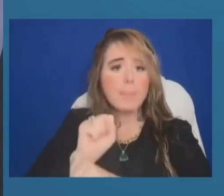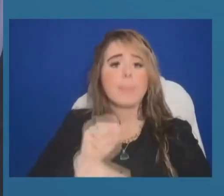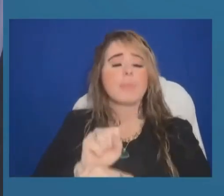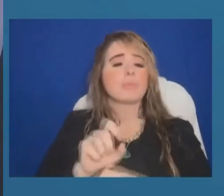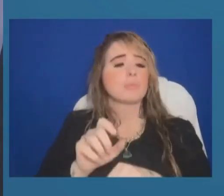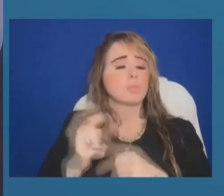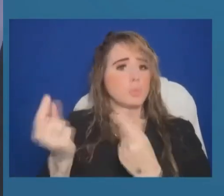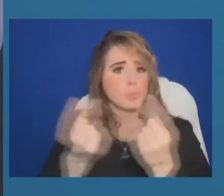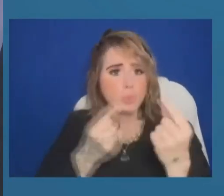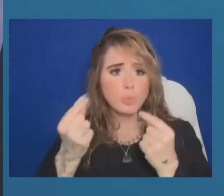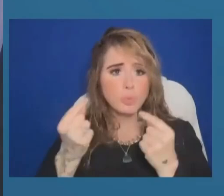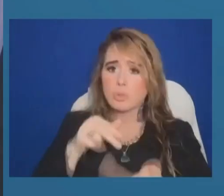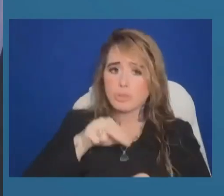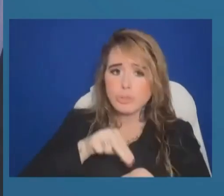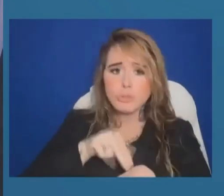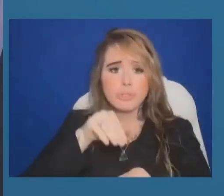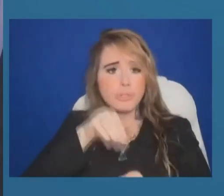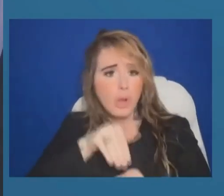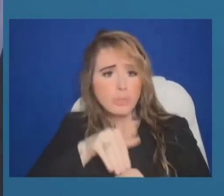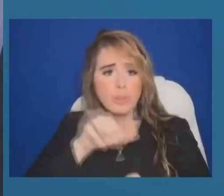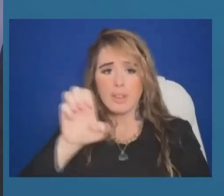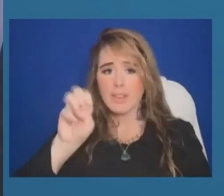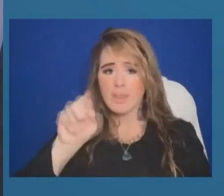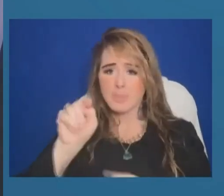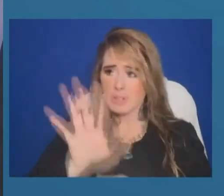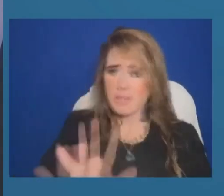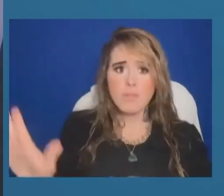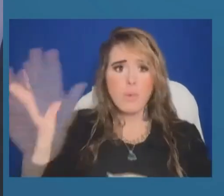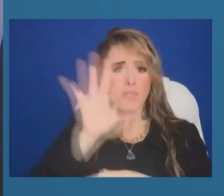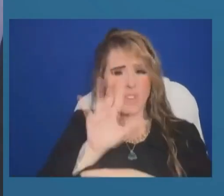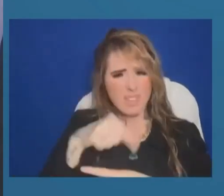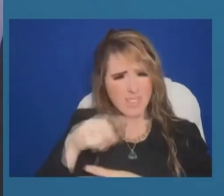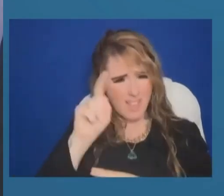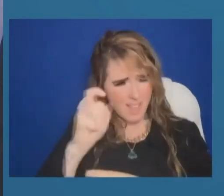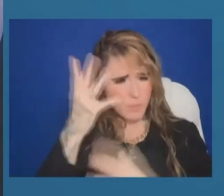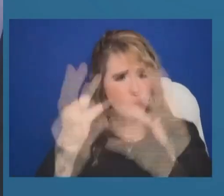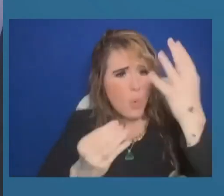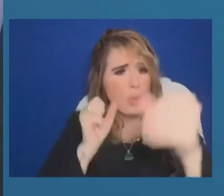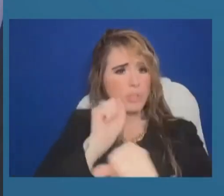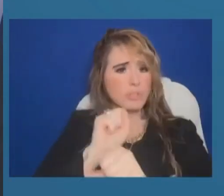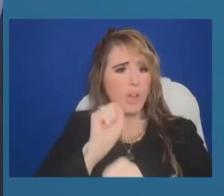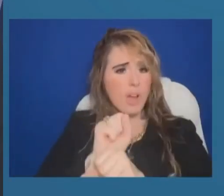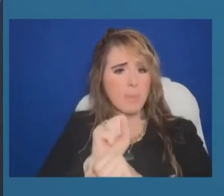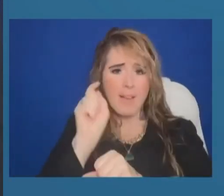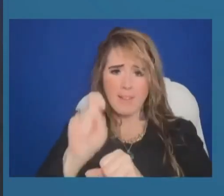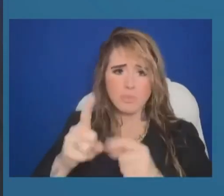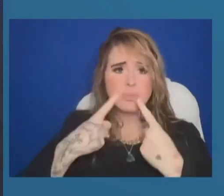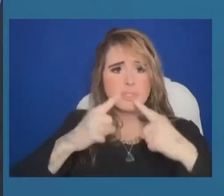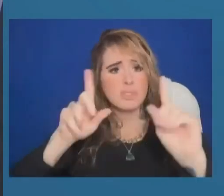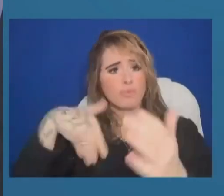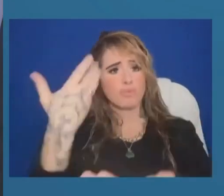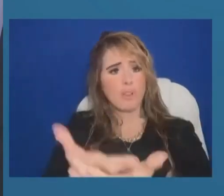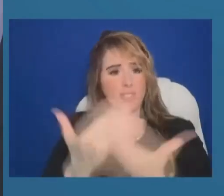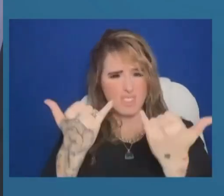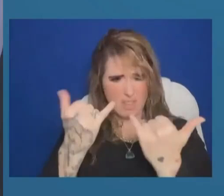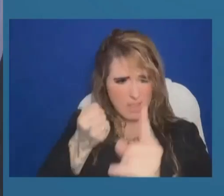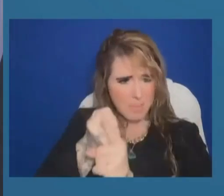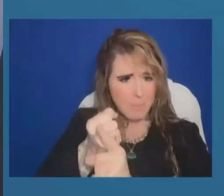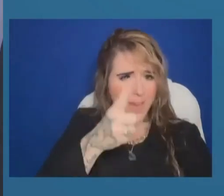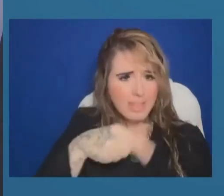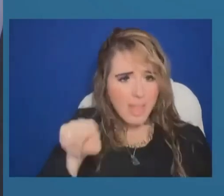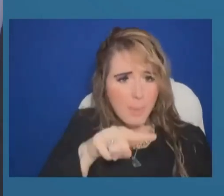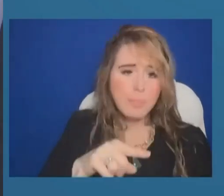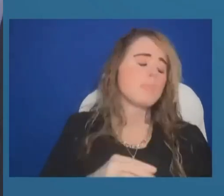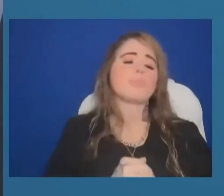nurses, doctors, EMTs, all the people who need to get to their jobs in a reliable way, they're now going to be affected. So